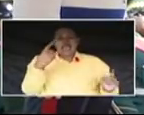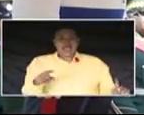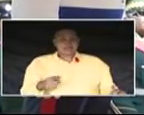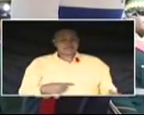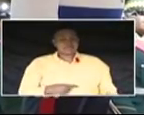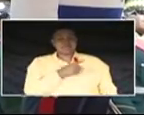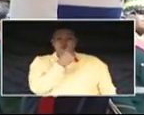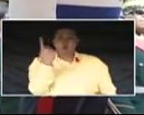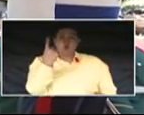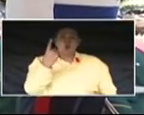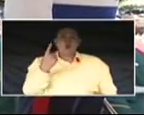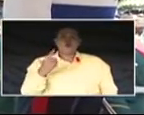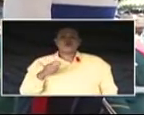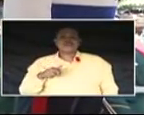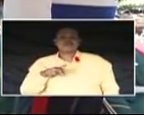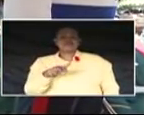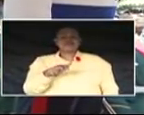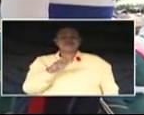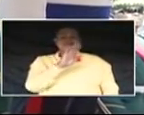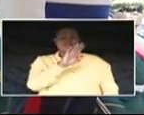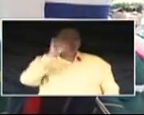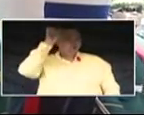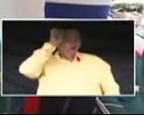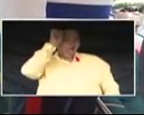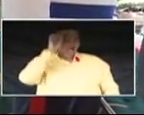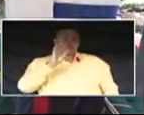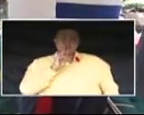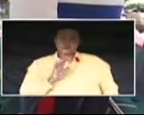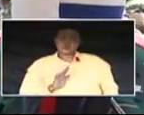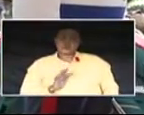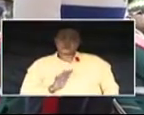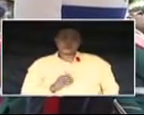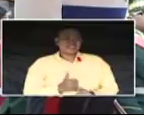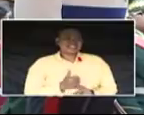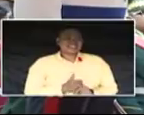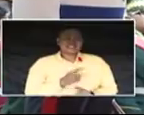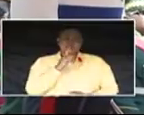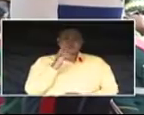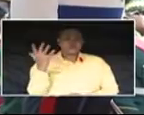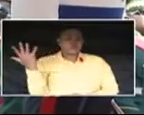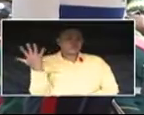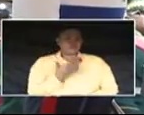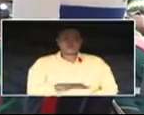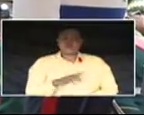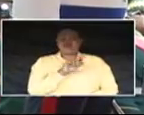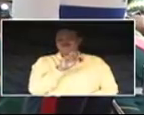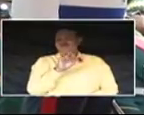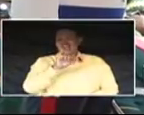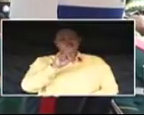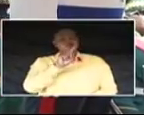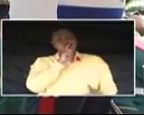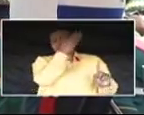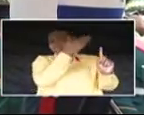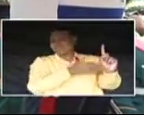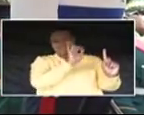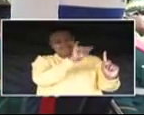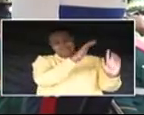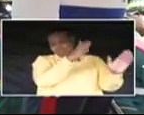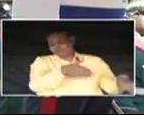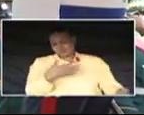she always makes a statement. I mean, her hat is Always. definitely Grace Jones this morning.